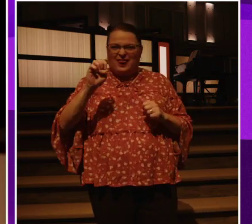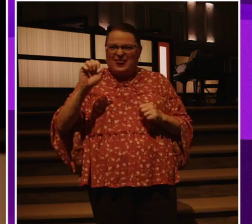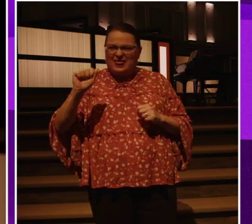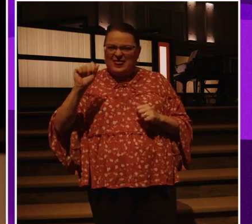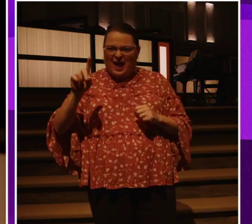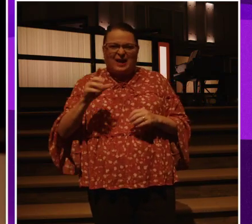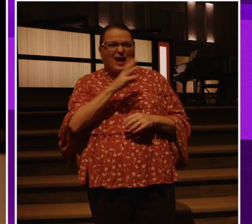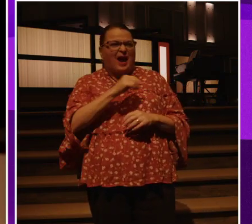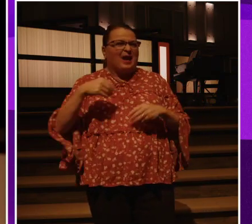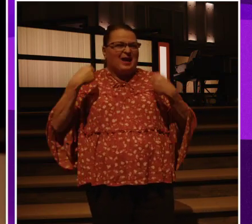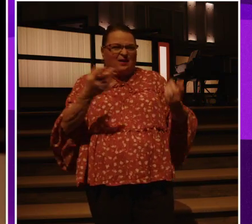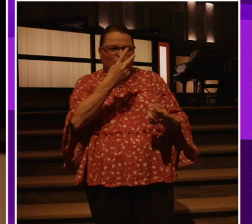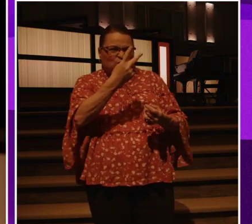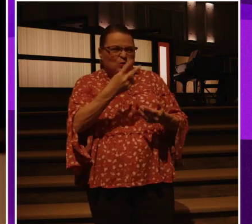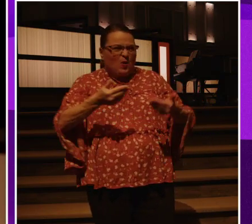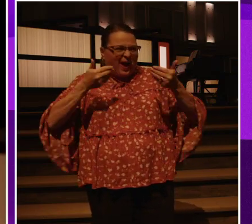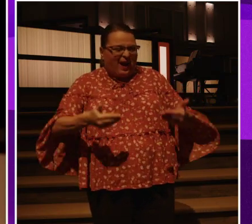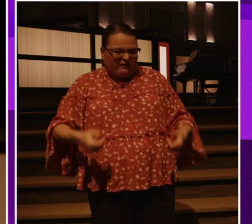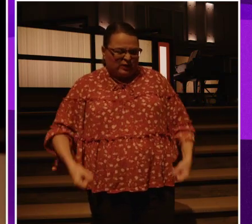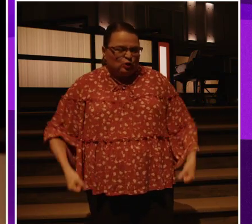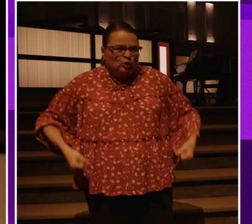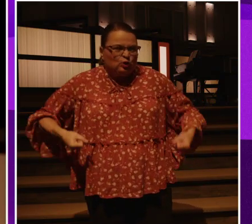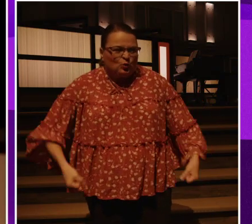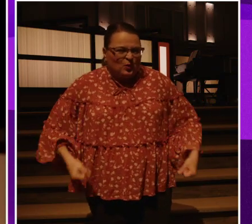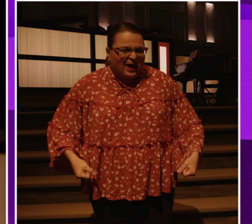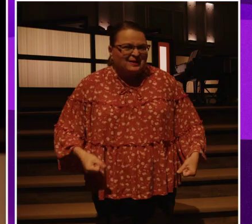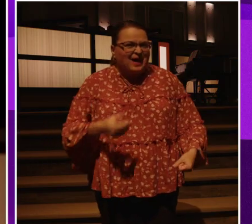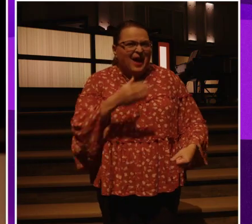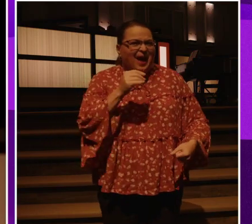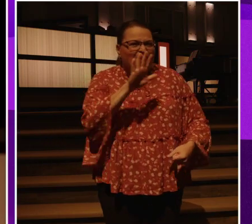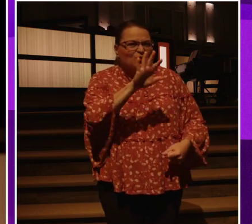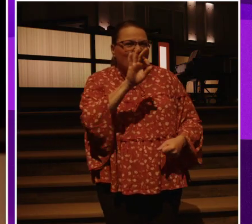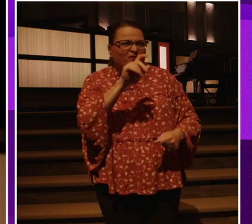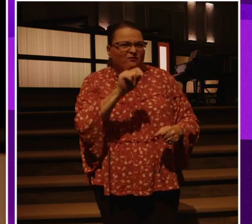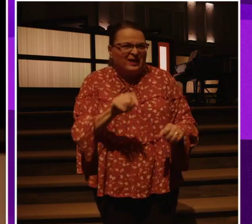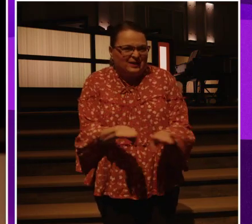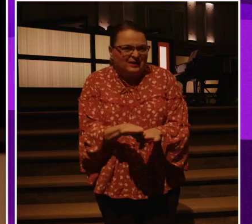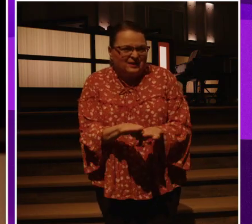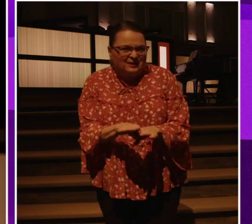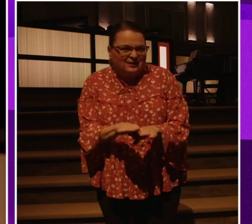carry? And what if I tied your feet together?